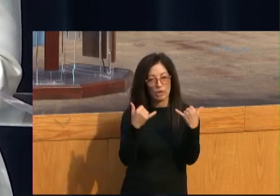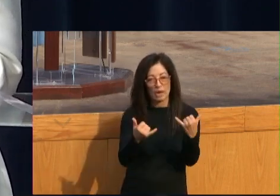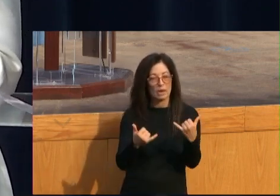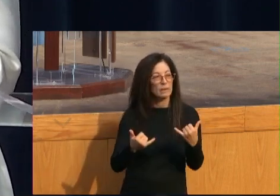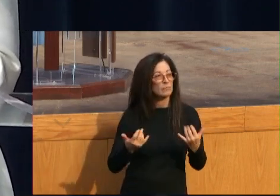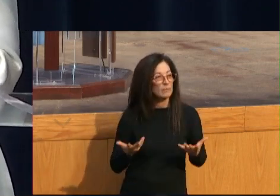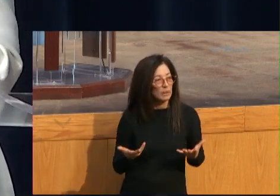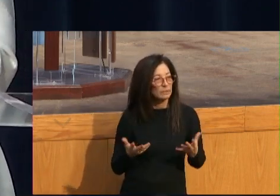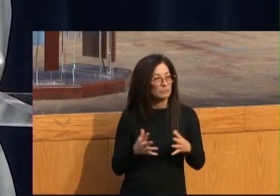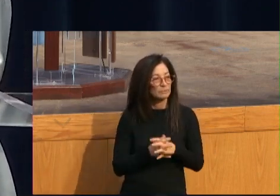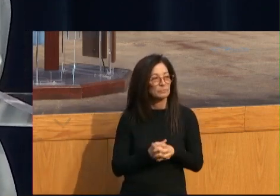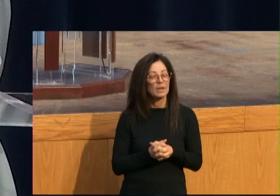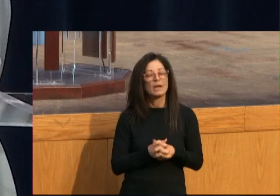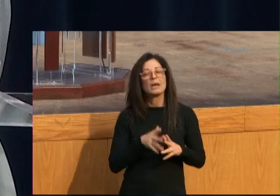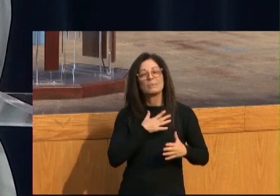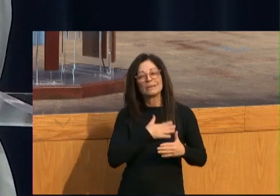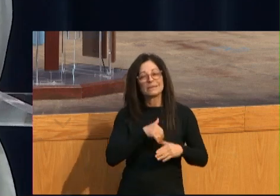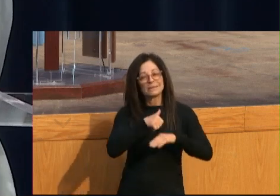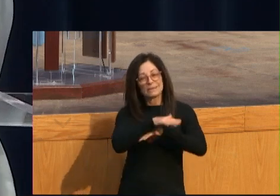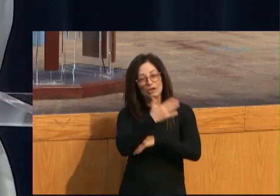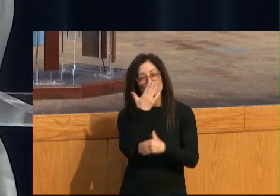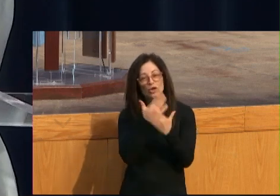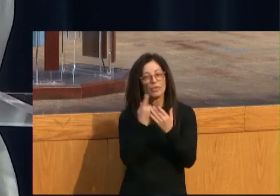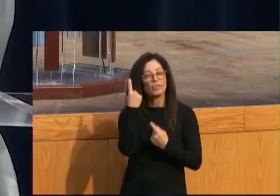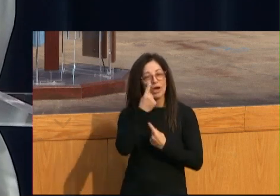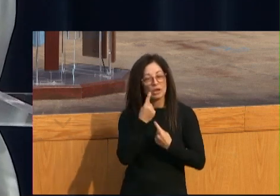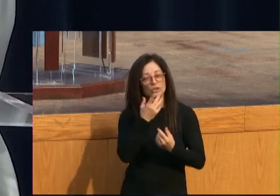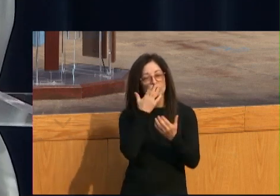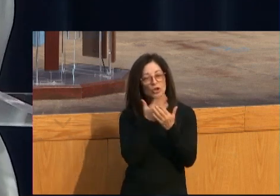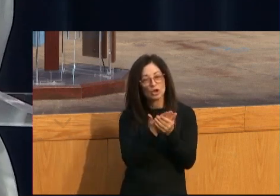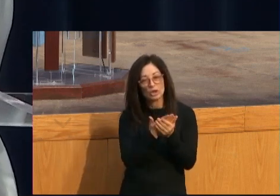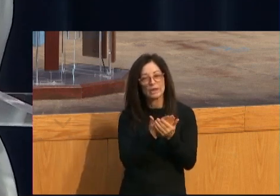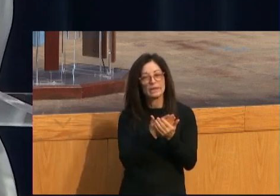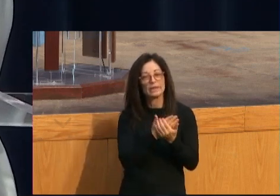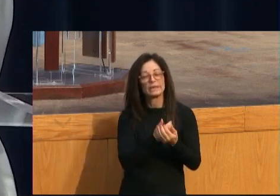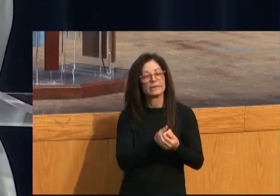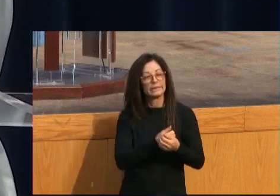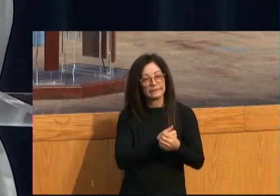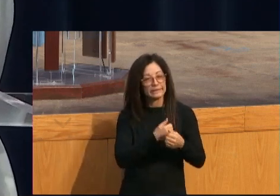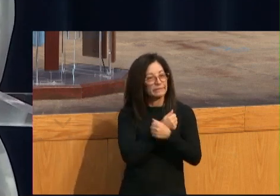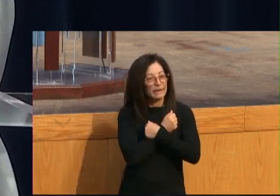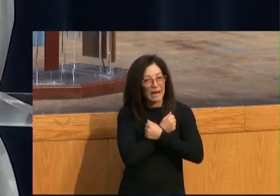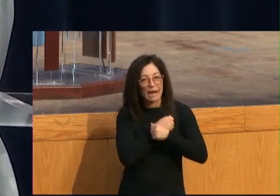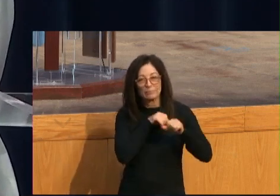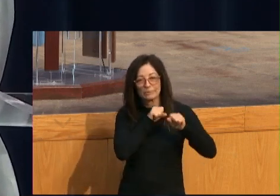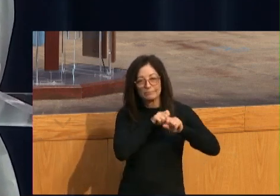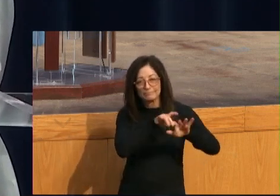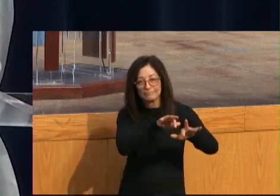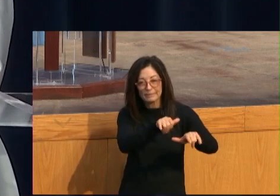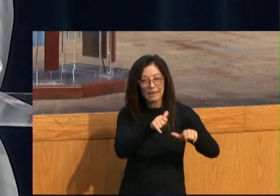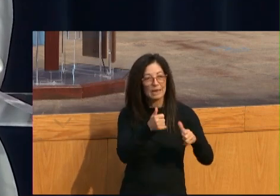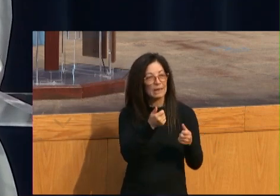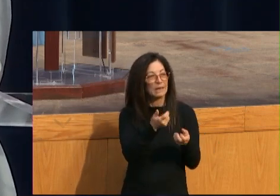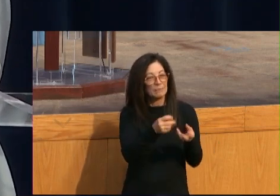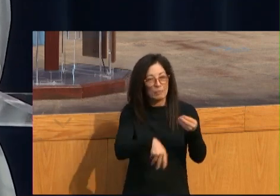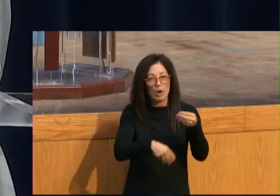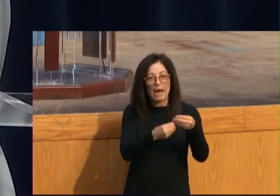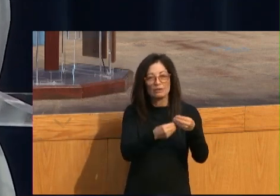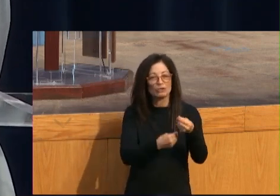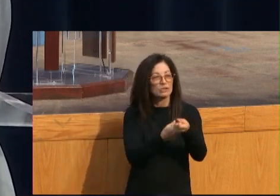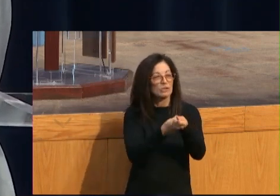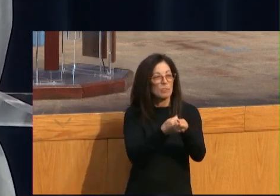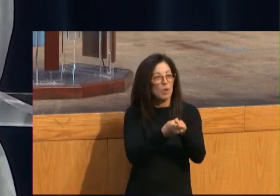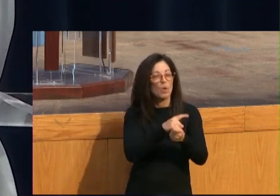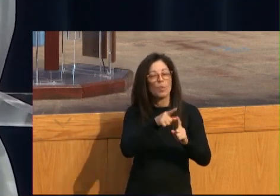but send her good thoughts and good vibes and a little extra support when she comes back